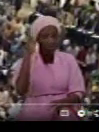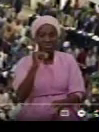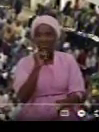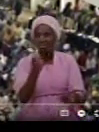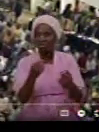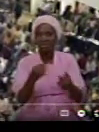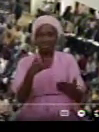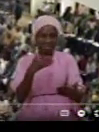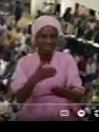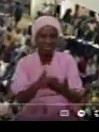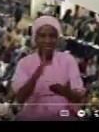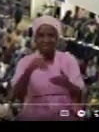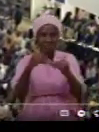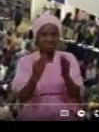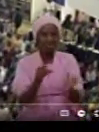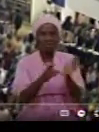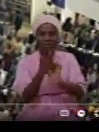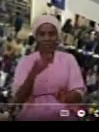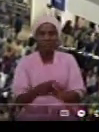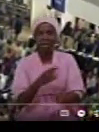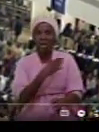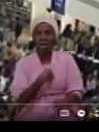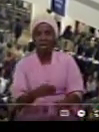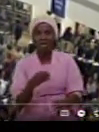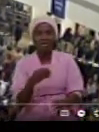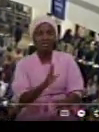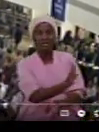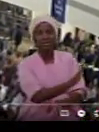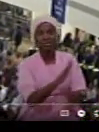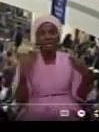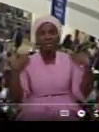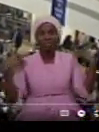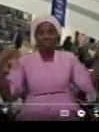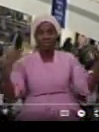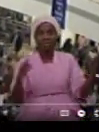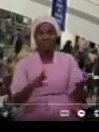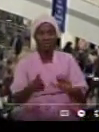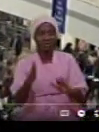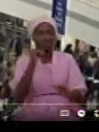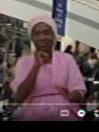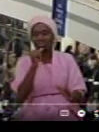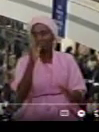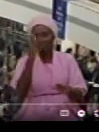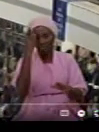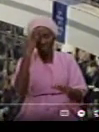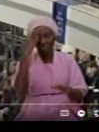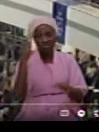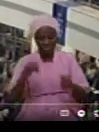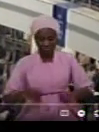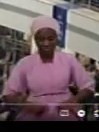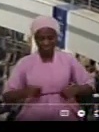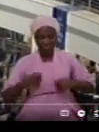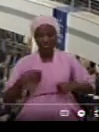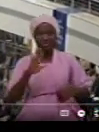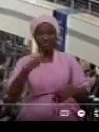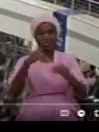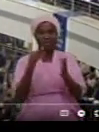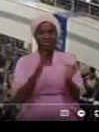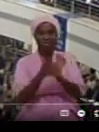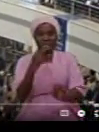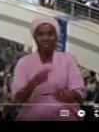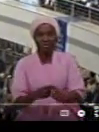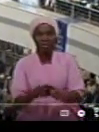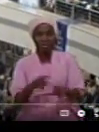doorstep. And their messengers of death will never know the address of your house. But they will